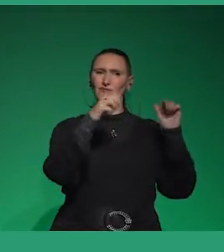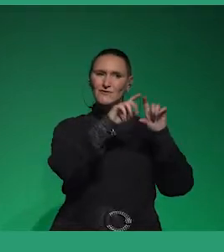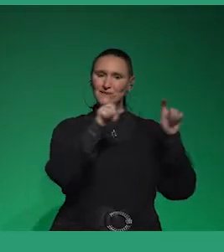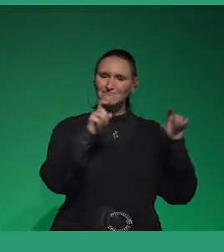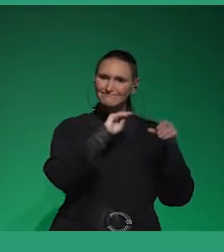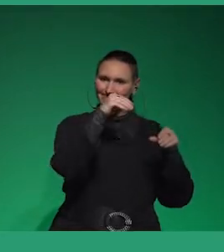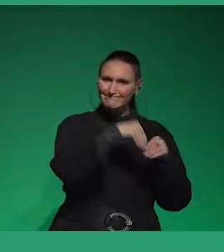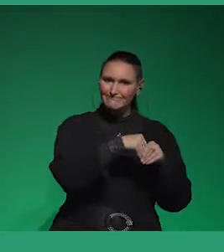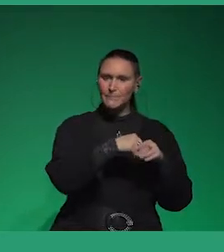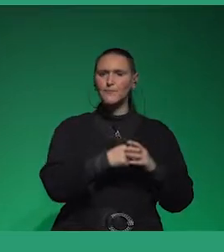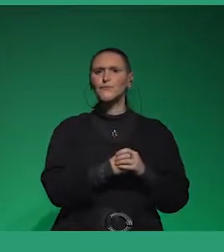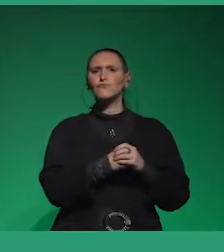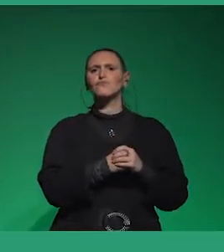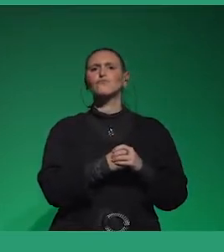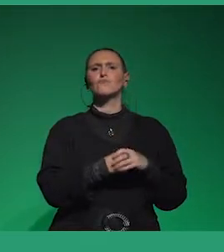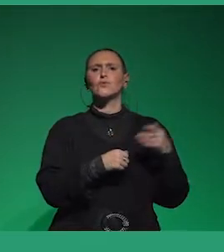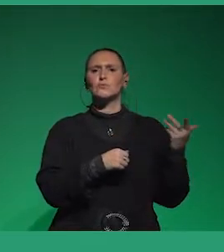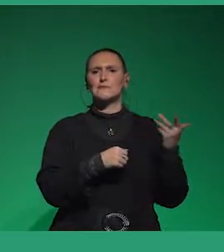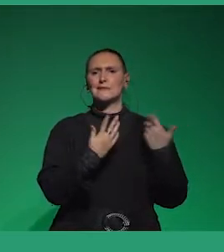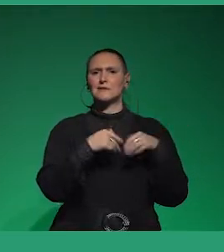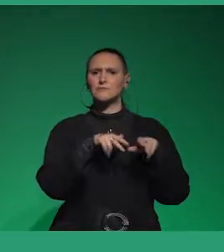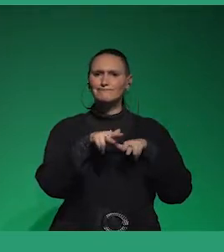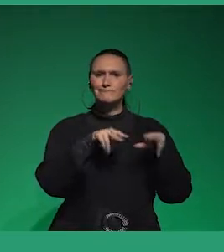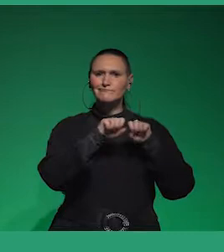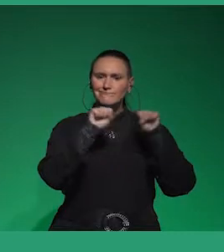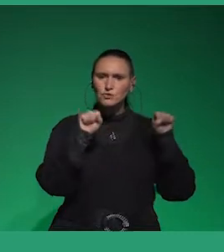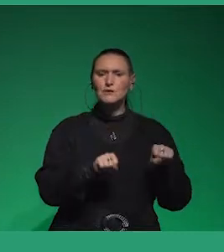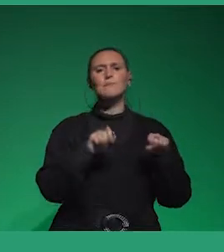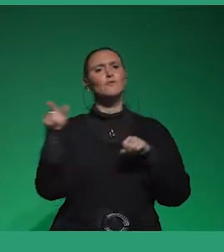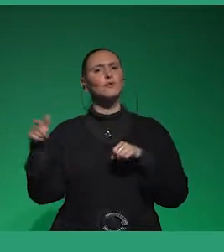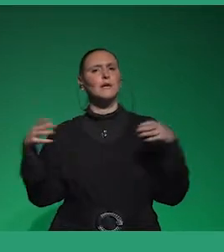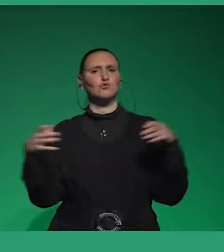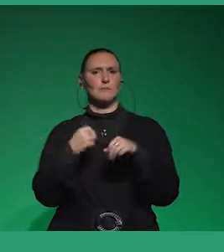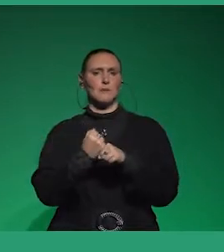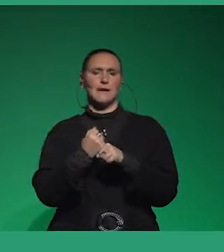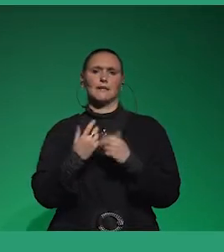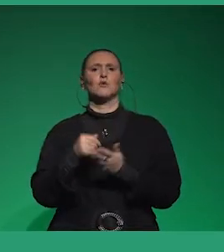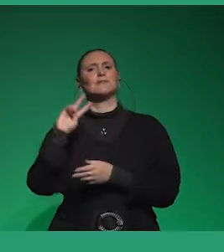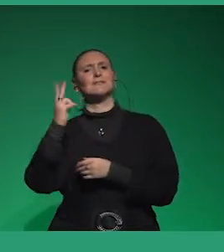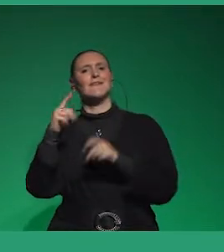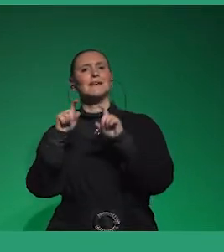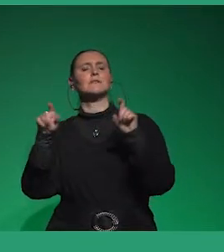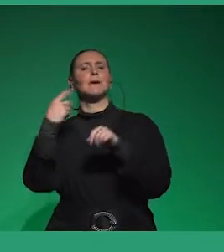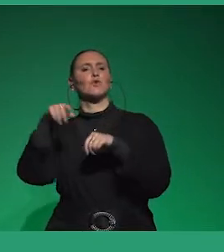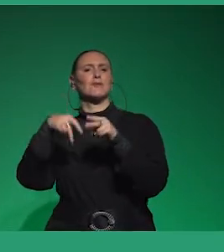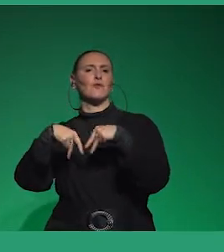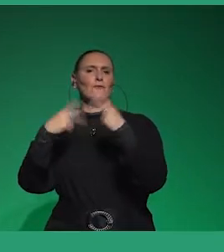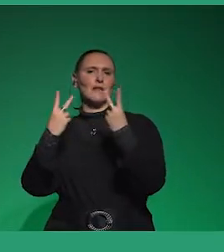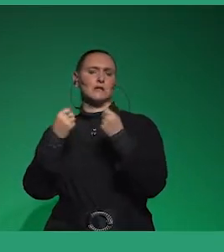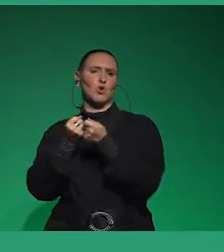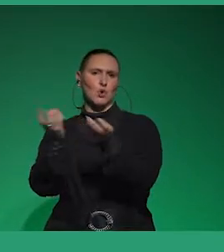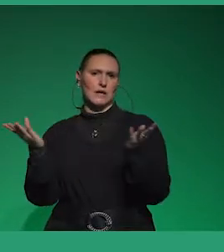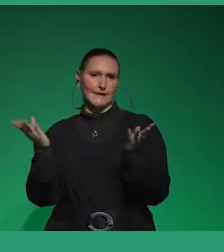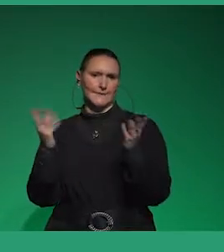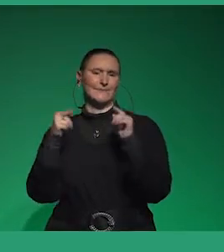or to lead the management system of the collaborations. And the second board is about the publication board. The publication board is